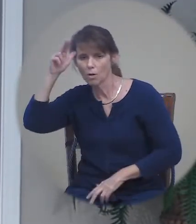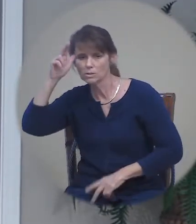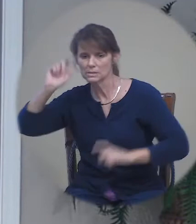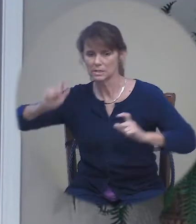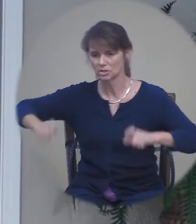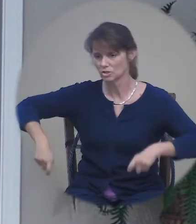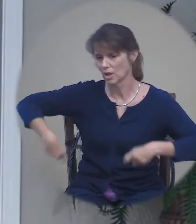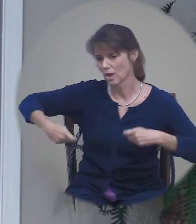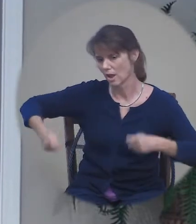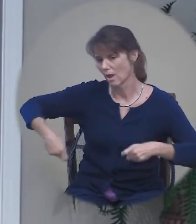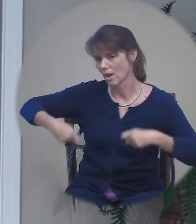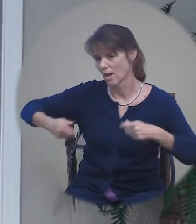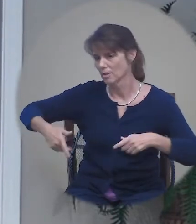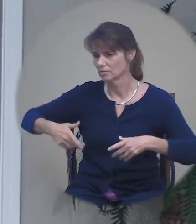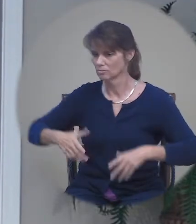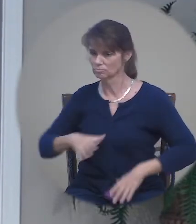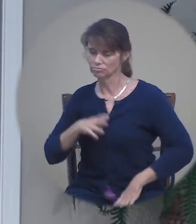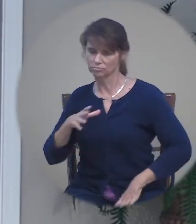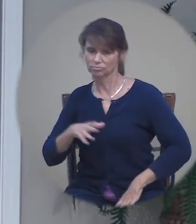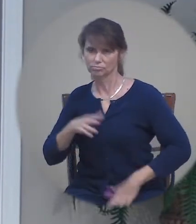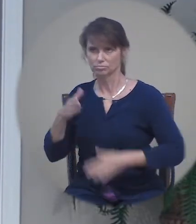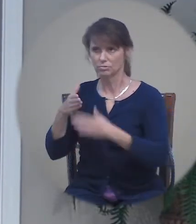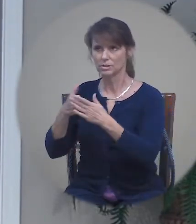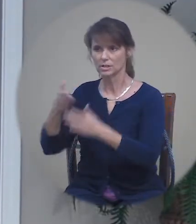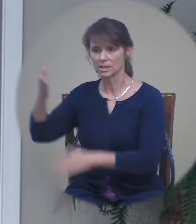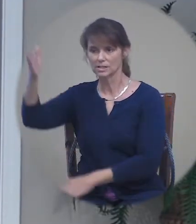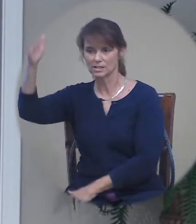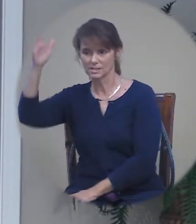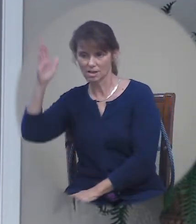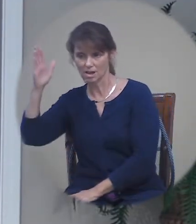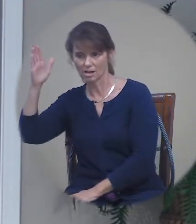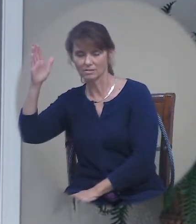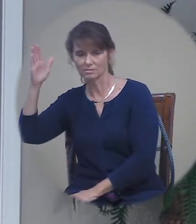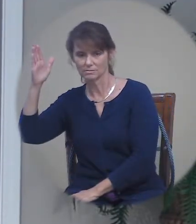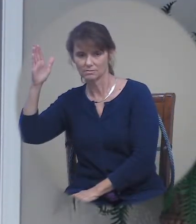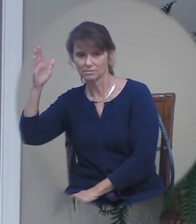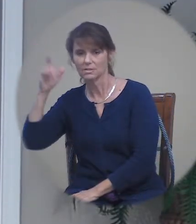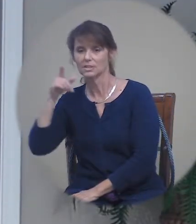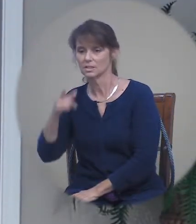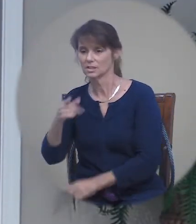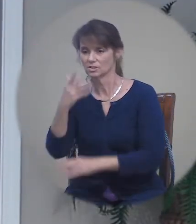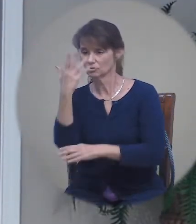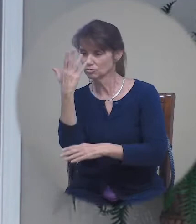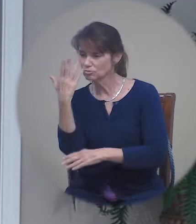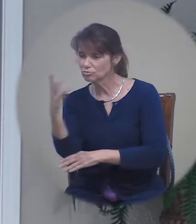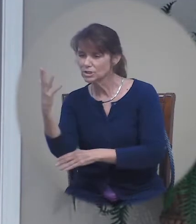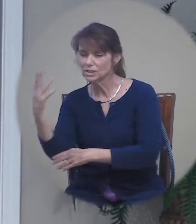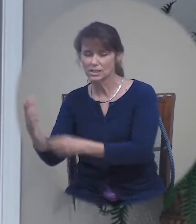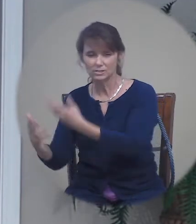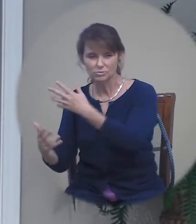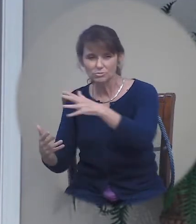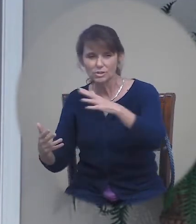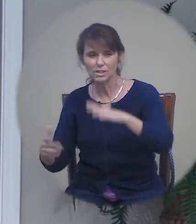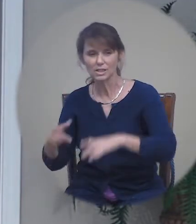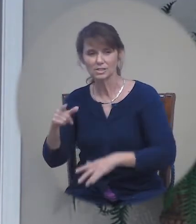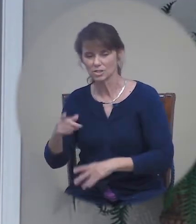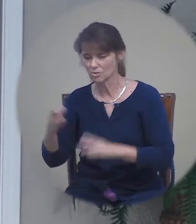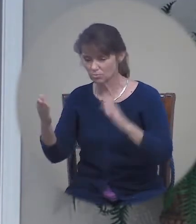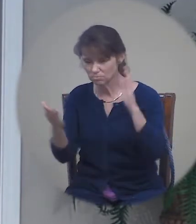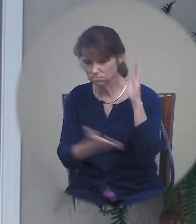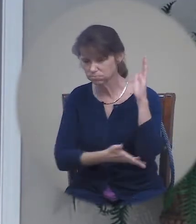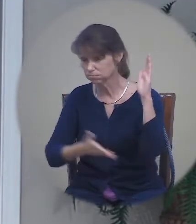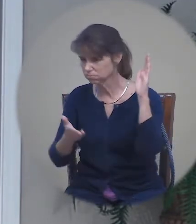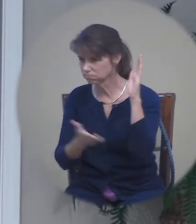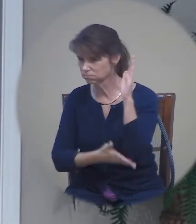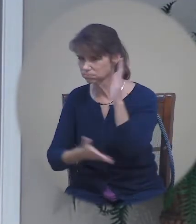mountains, to the remotest parts of Lebanon. And I cut down its tall cedars and its choicest cypresses. And I entered its